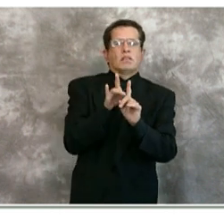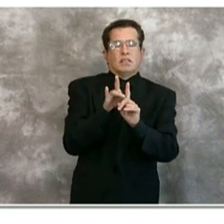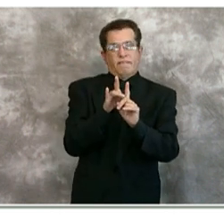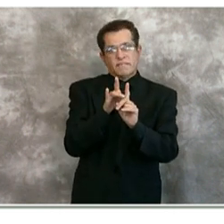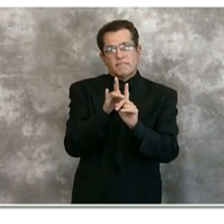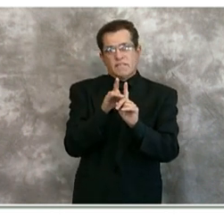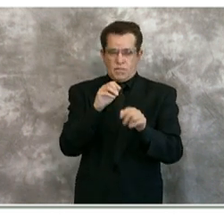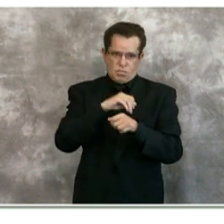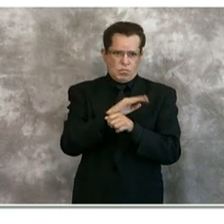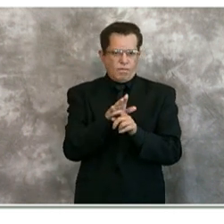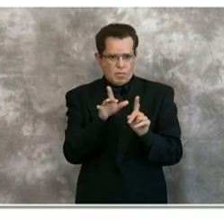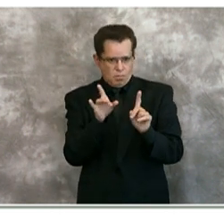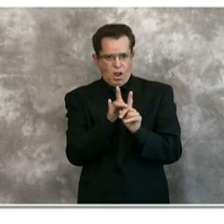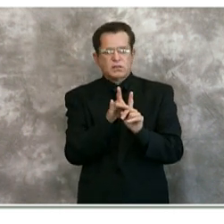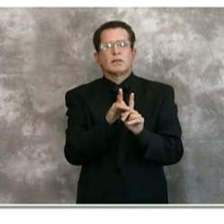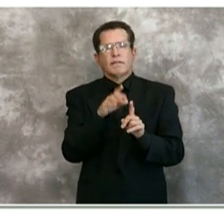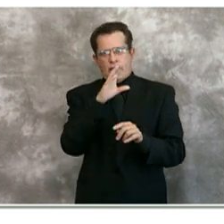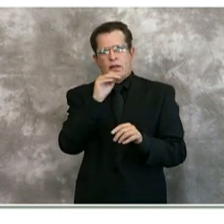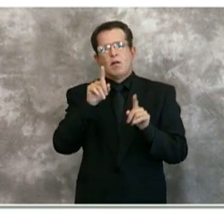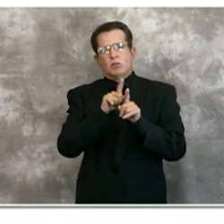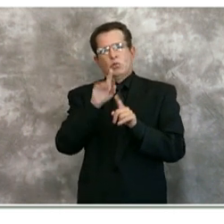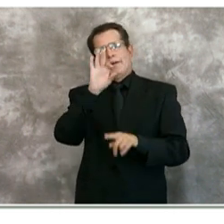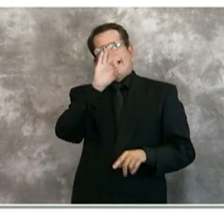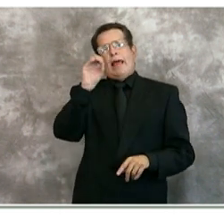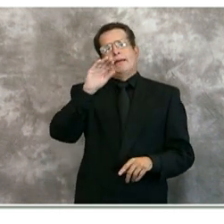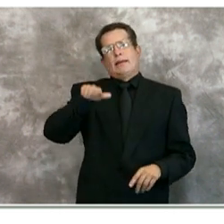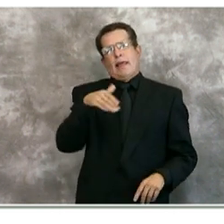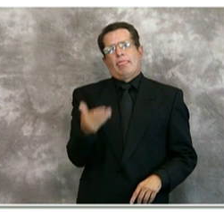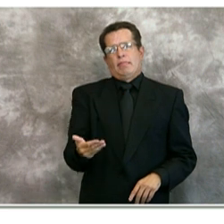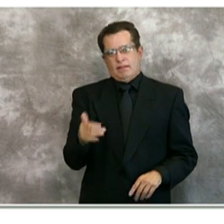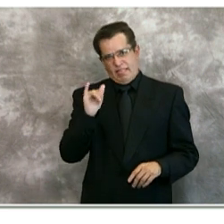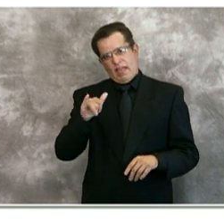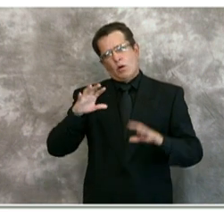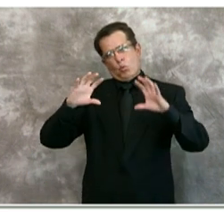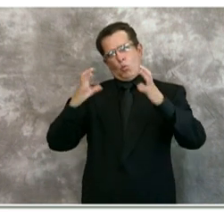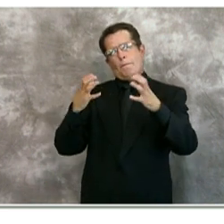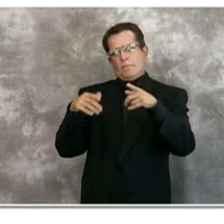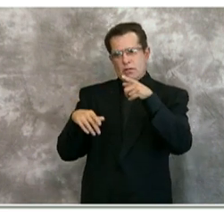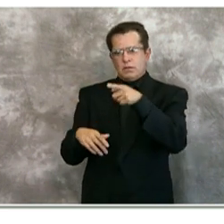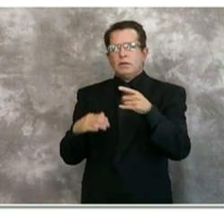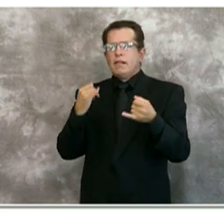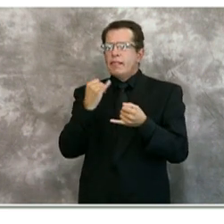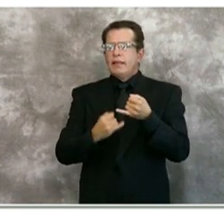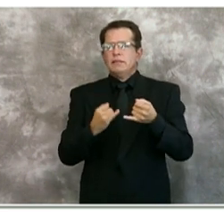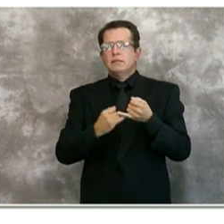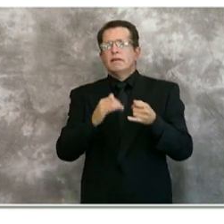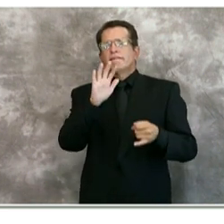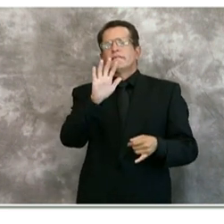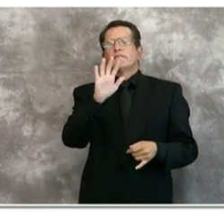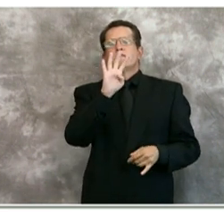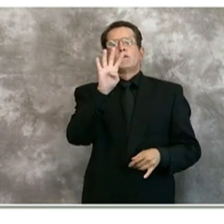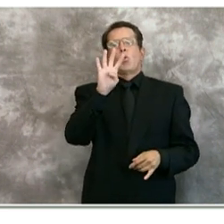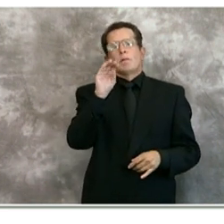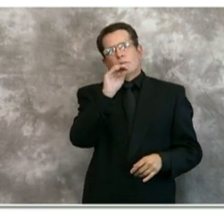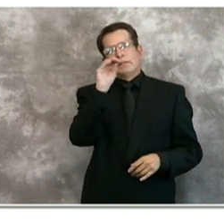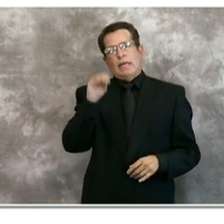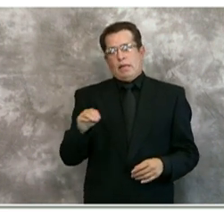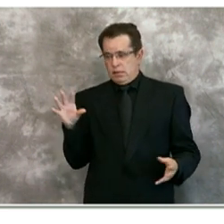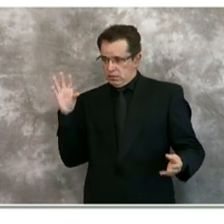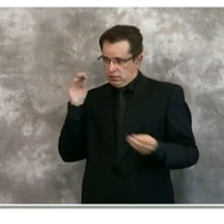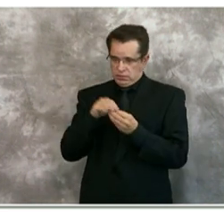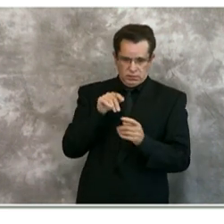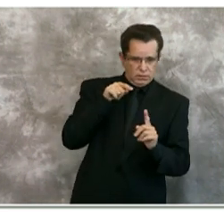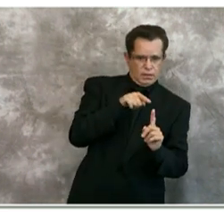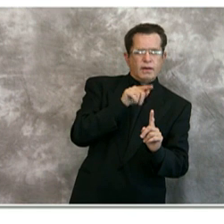this includes 90 deaths. Lastly, 64 or 54% of the